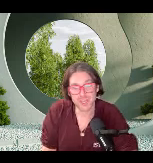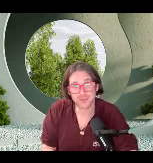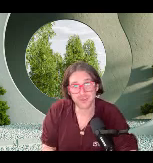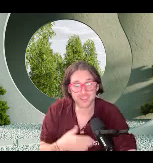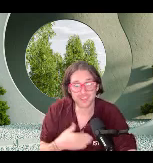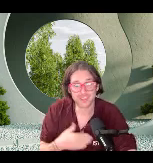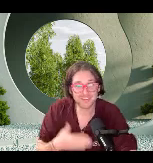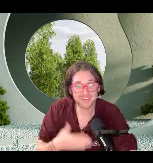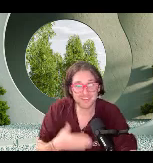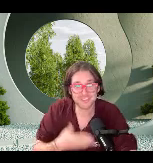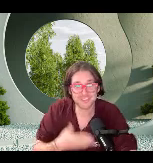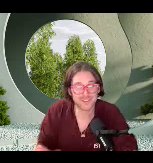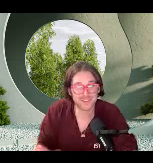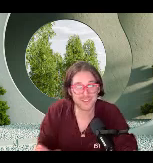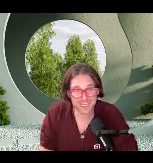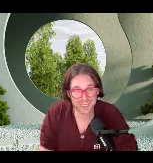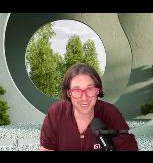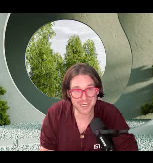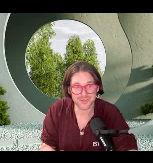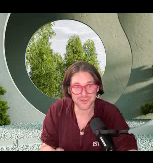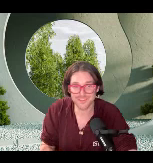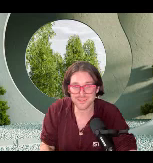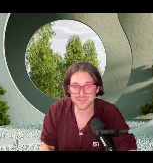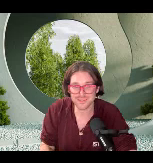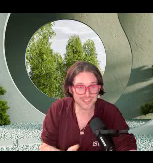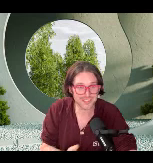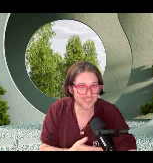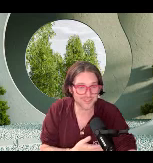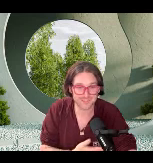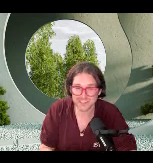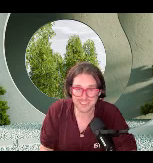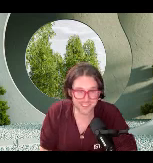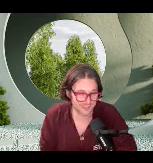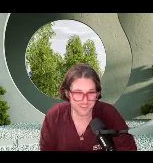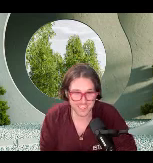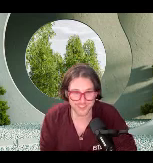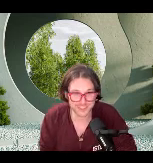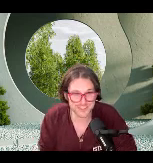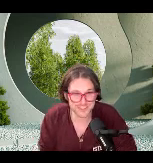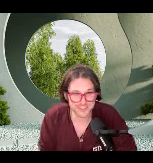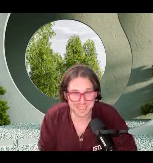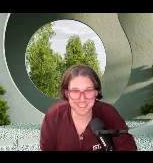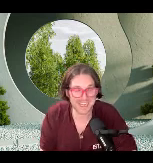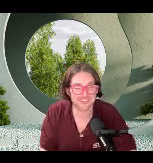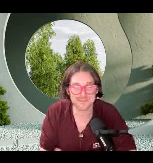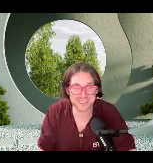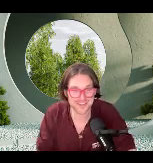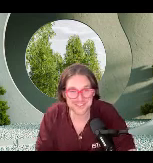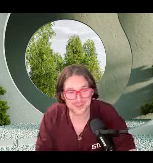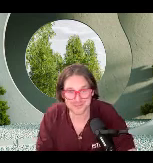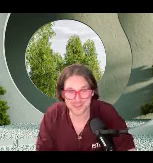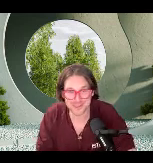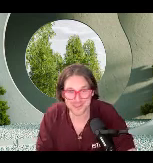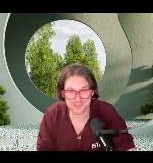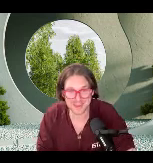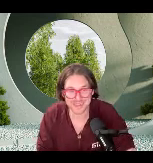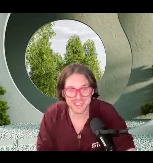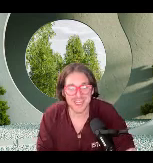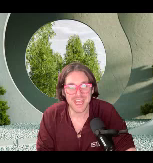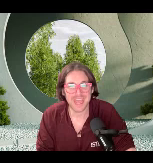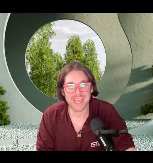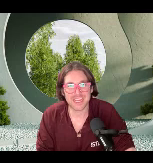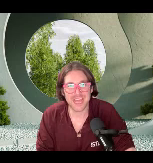And I know if you were to look 10, 15, 20 years ago, the field of education looked very different than it looks today. And I think everybody on this call will